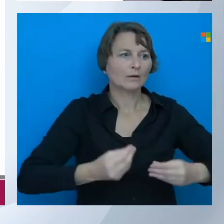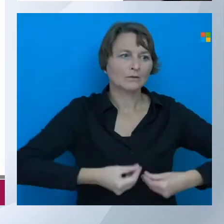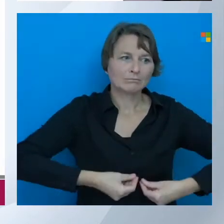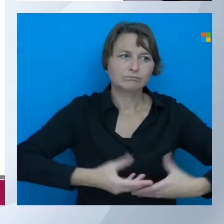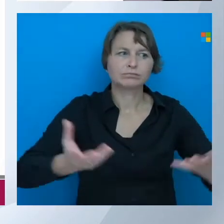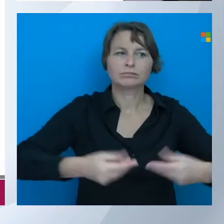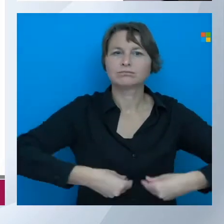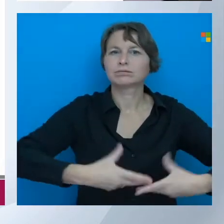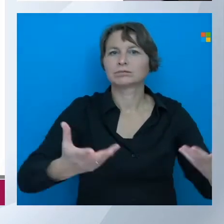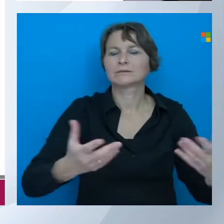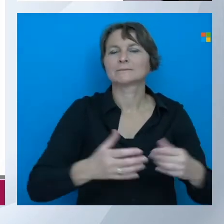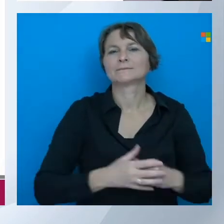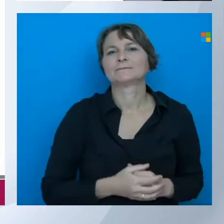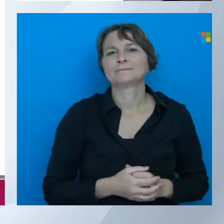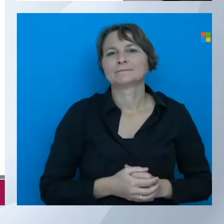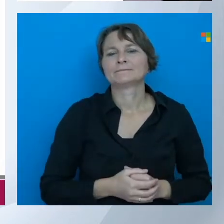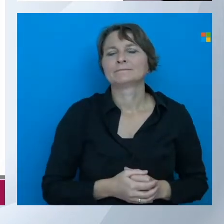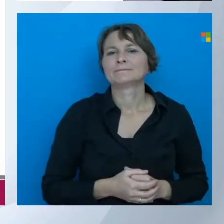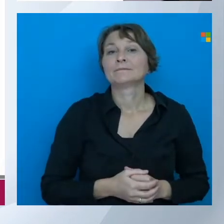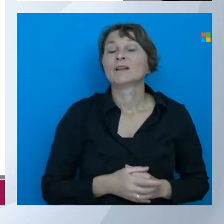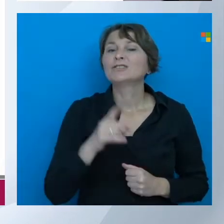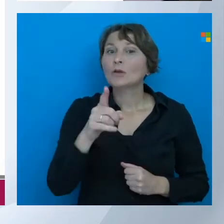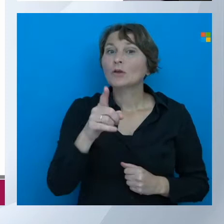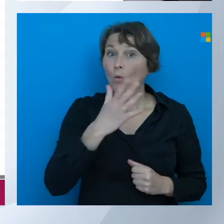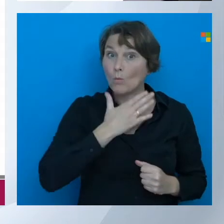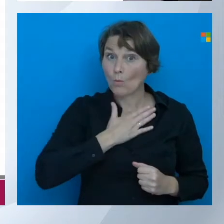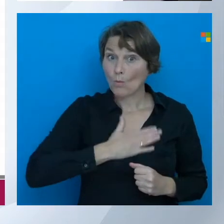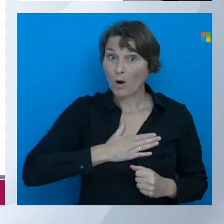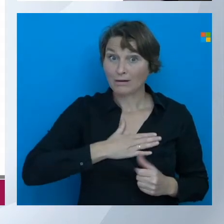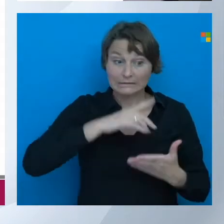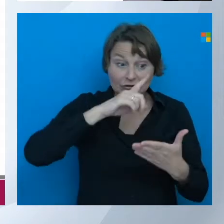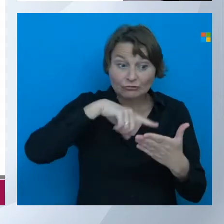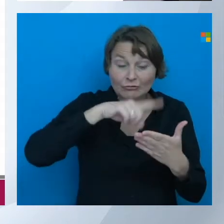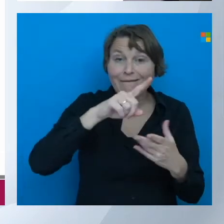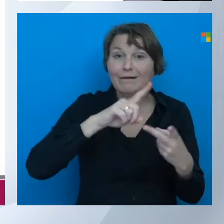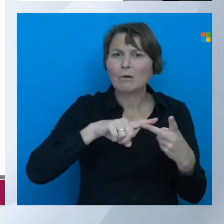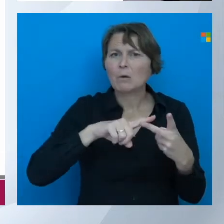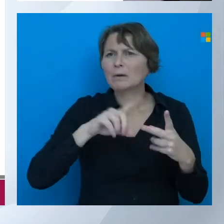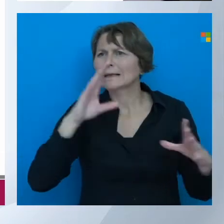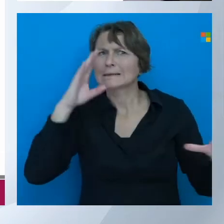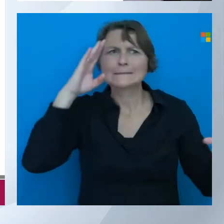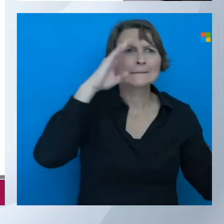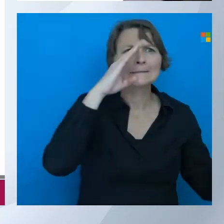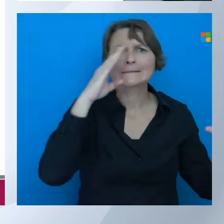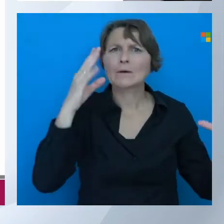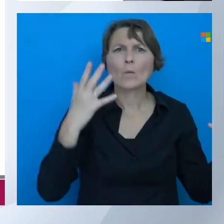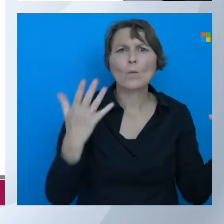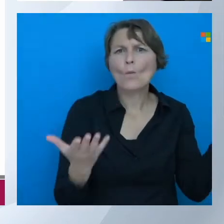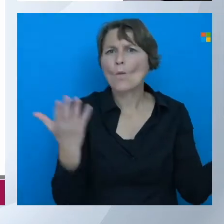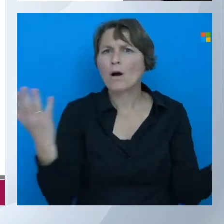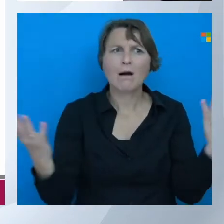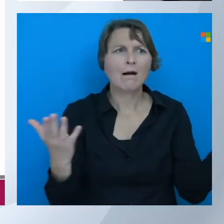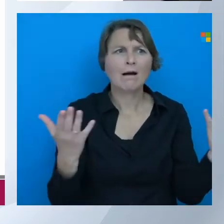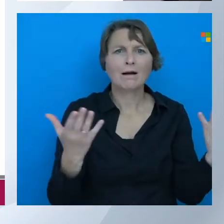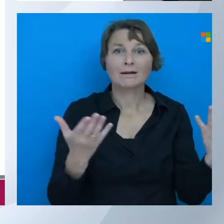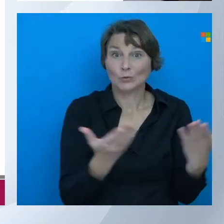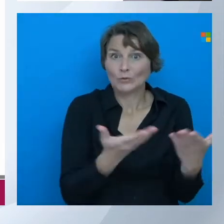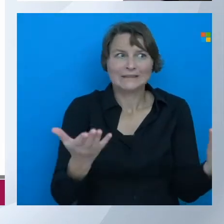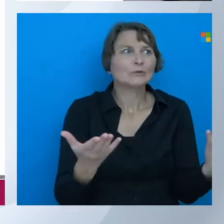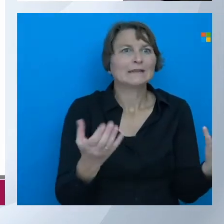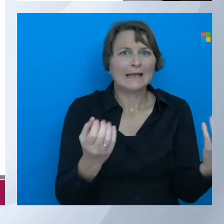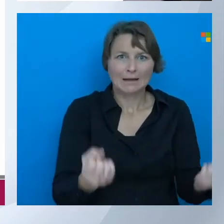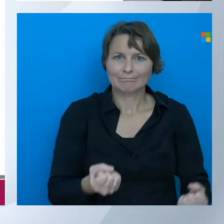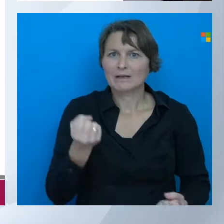it out and to search for those templates and those resources that you want to deploy, because chances are there's already a